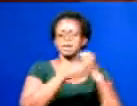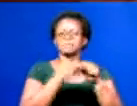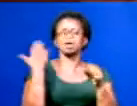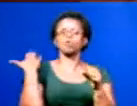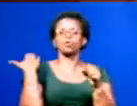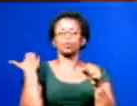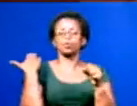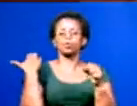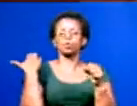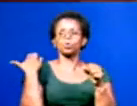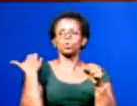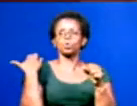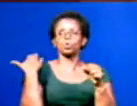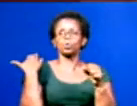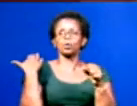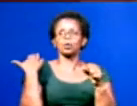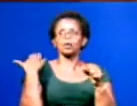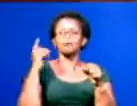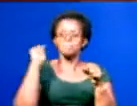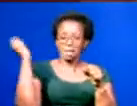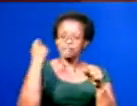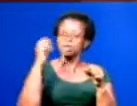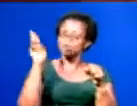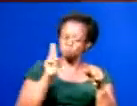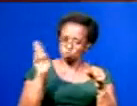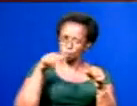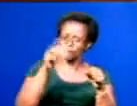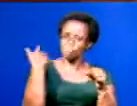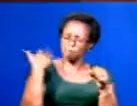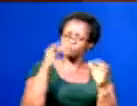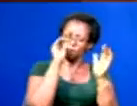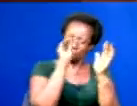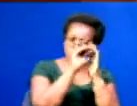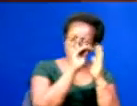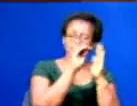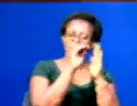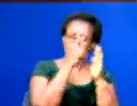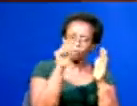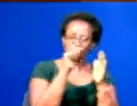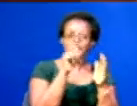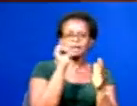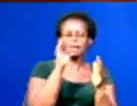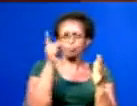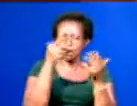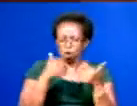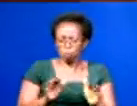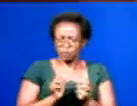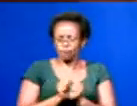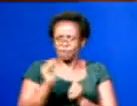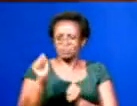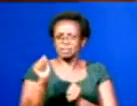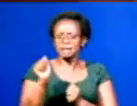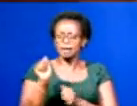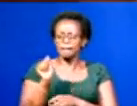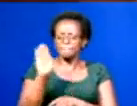president, President Uhuru Kenyatta, Mr. Speaker. If we are losing 15 billion in 26 minutes,